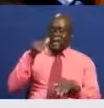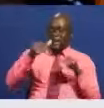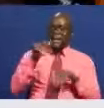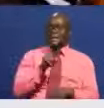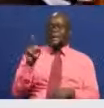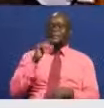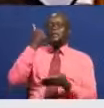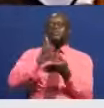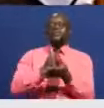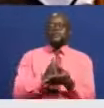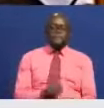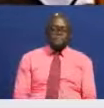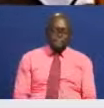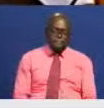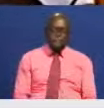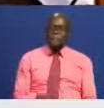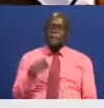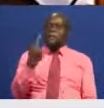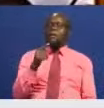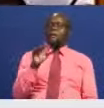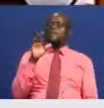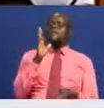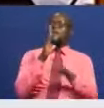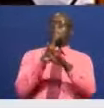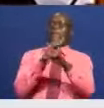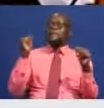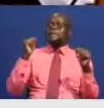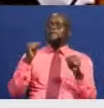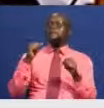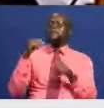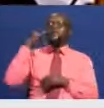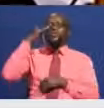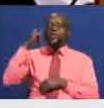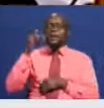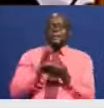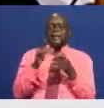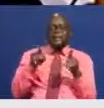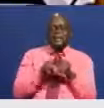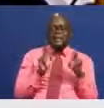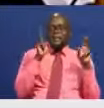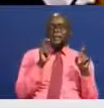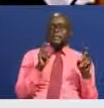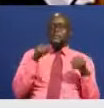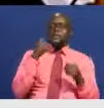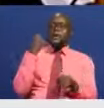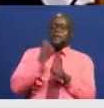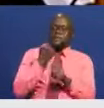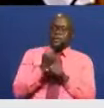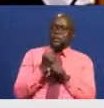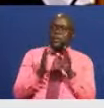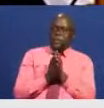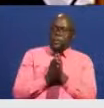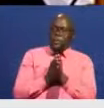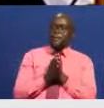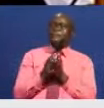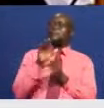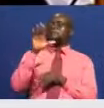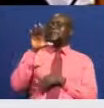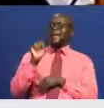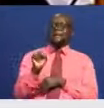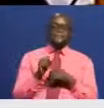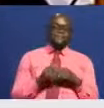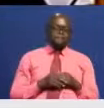elected them into office. And only for the President to call and share the same issues I would have shared with the respective